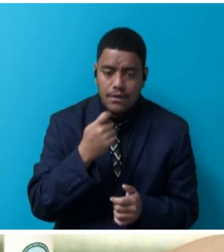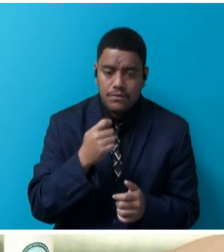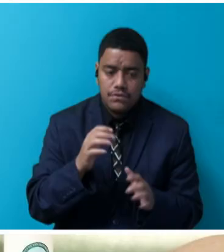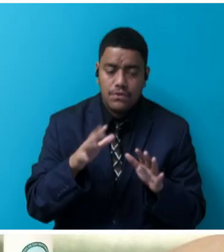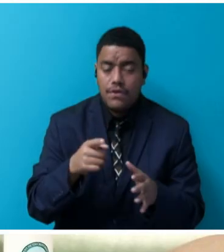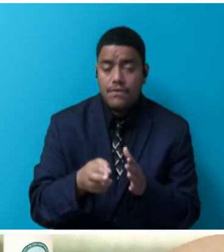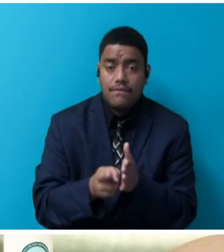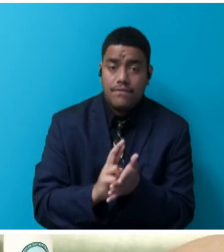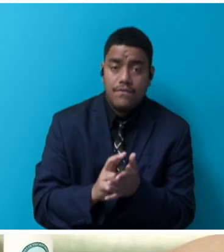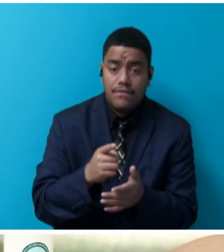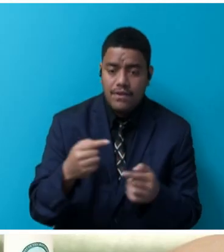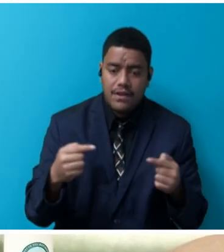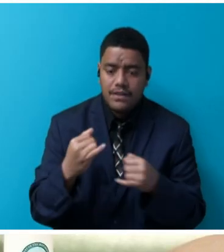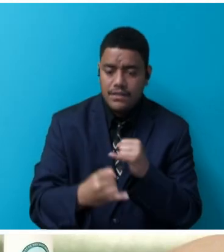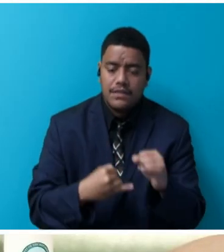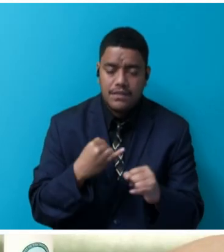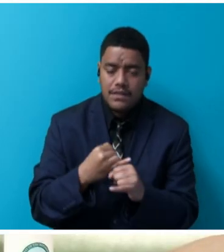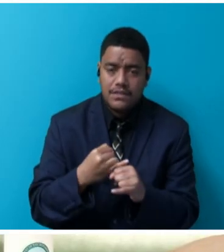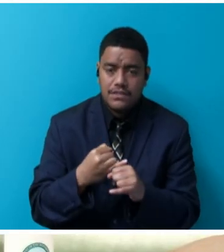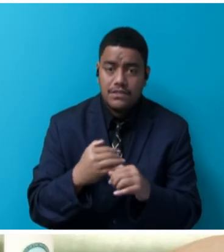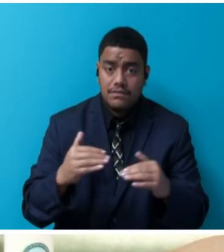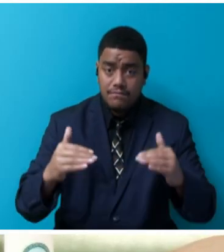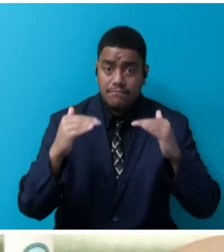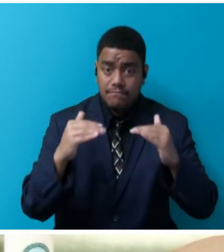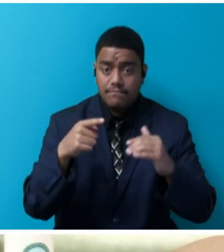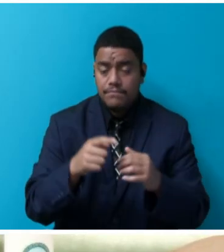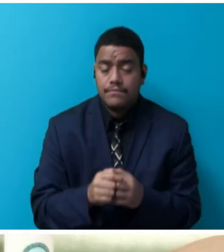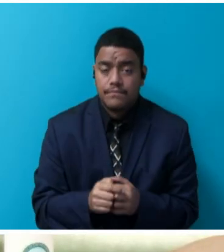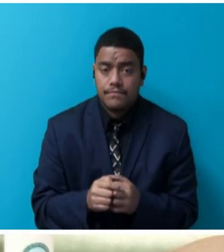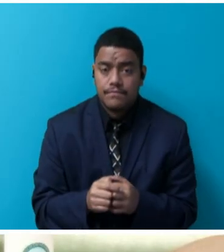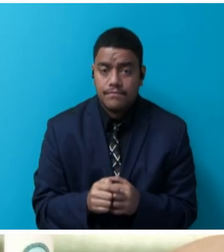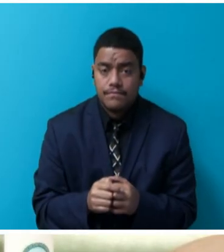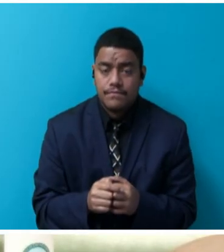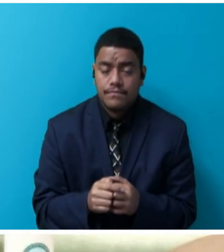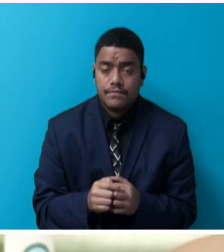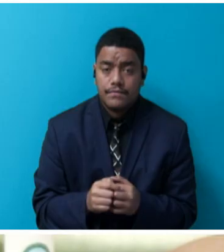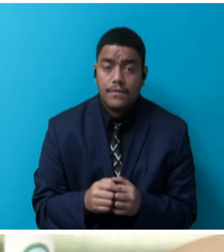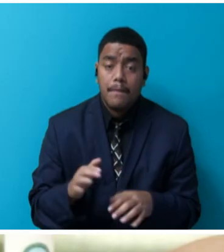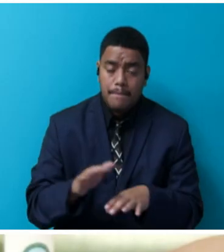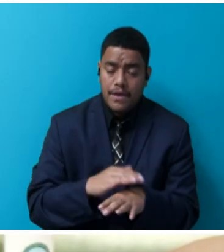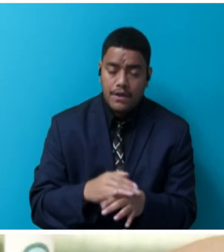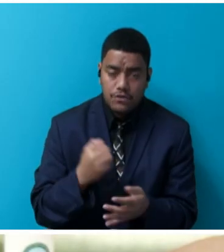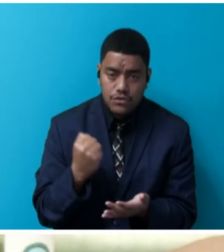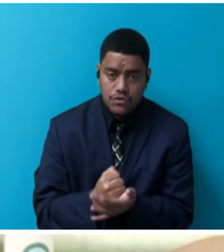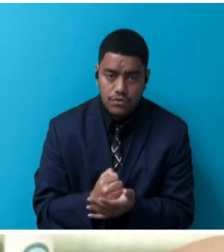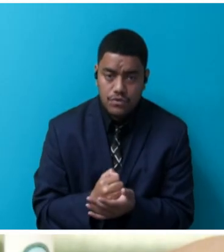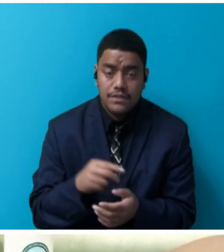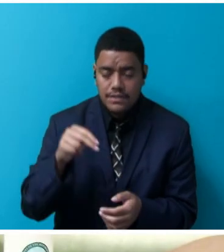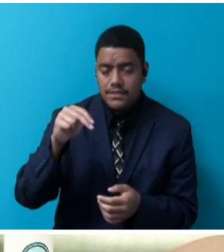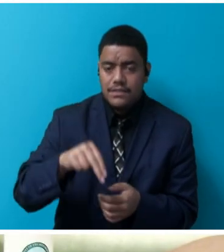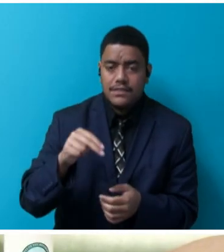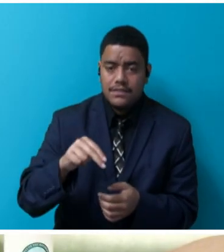revised framework against international standards and comparable jurisdictions to ensure it meets